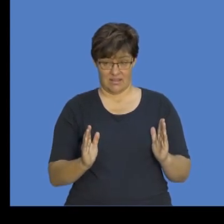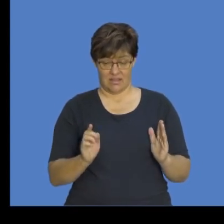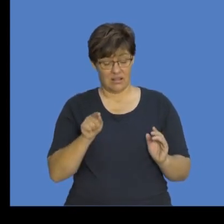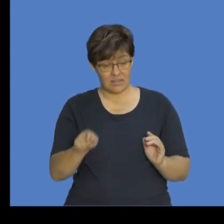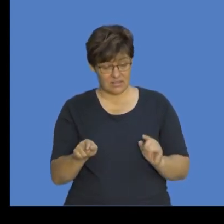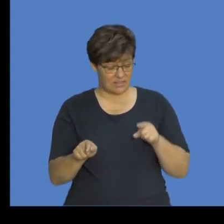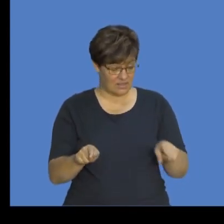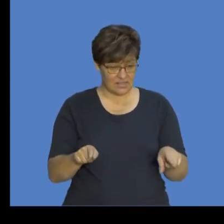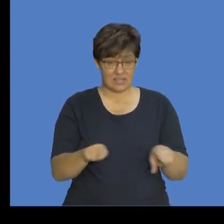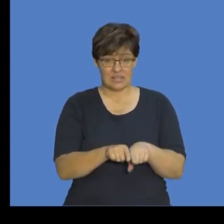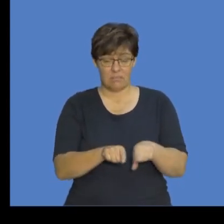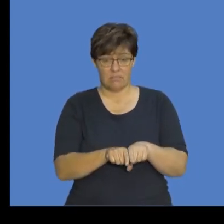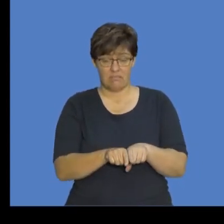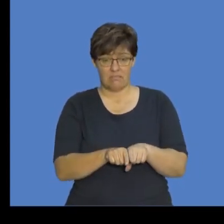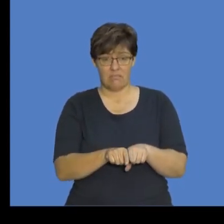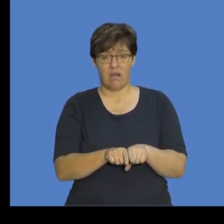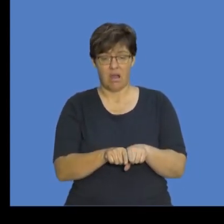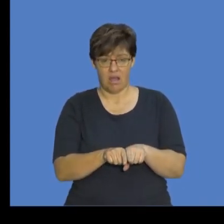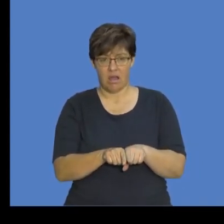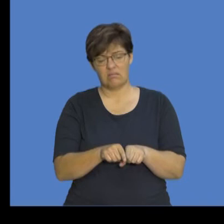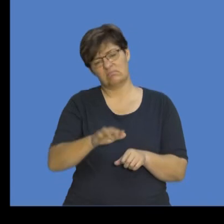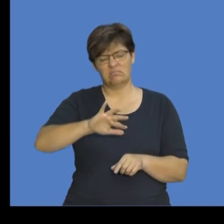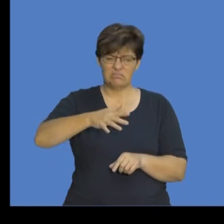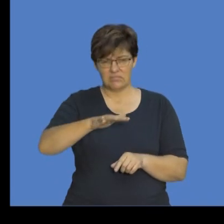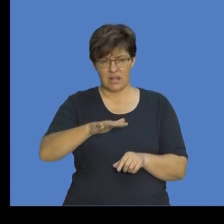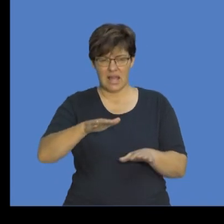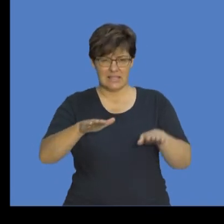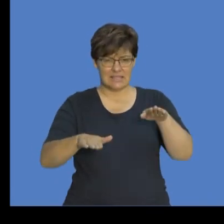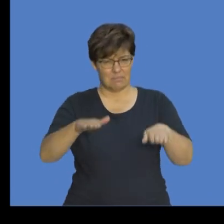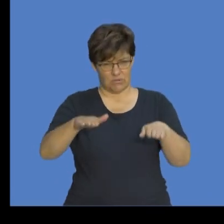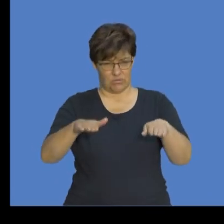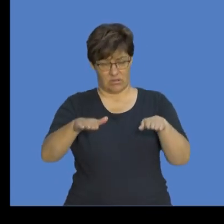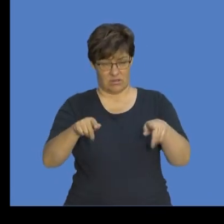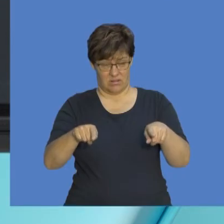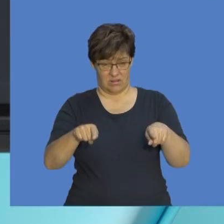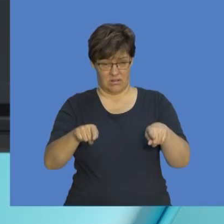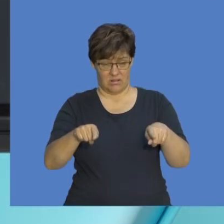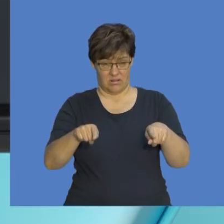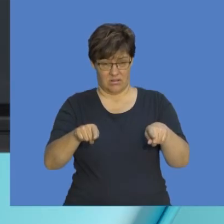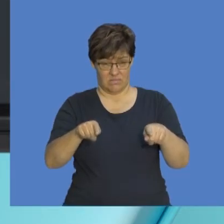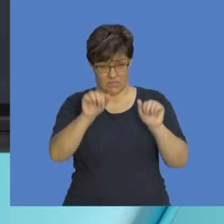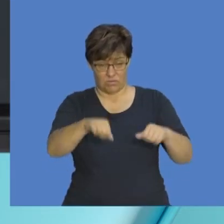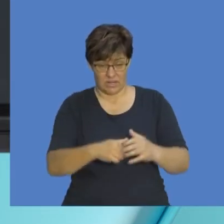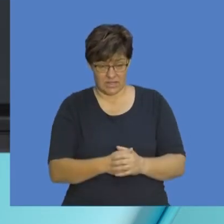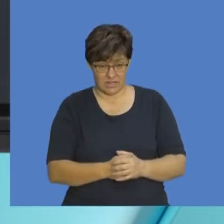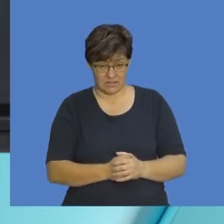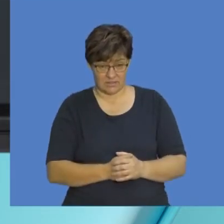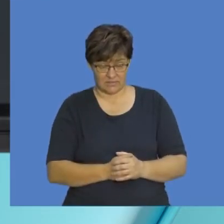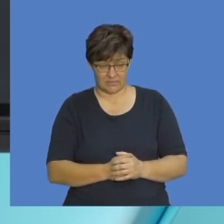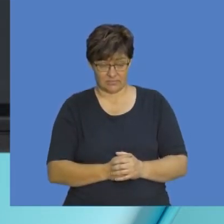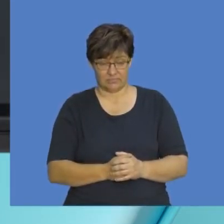part, the distribution is roughly symmetrical. Agreed. Another